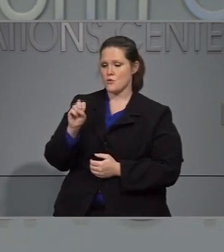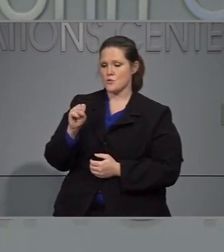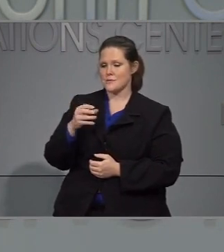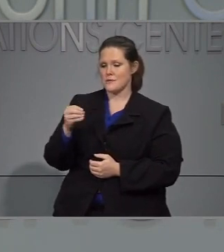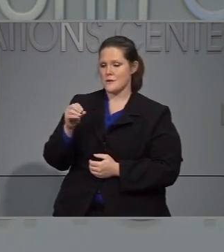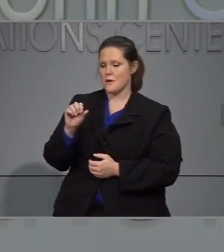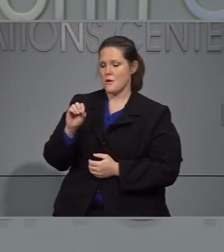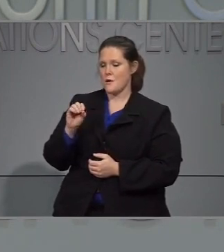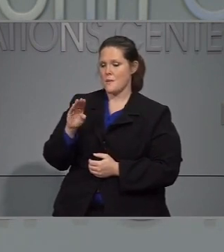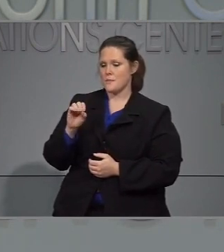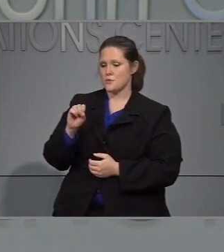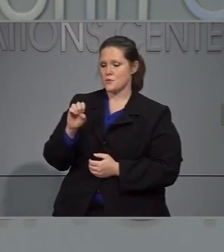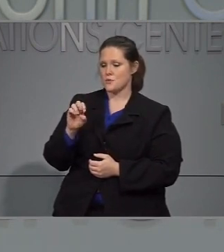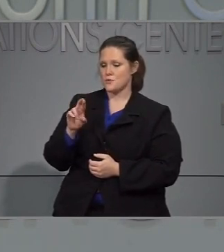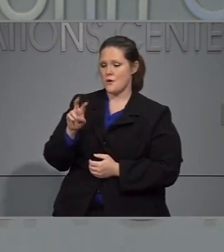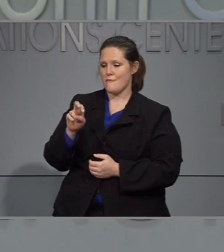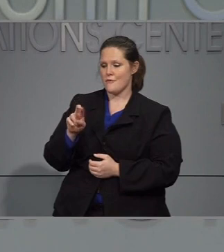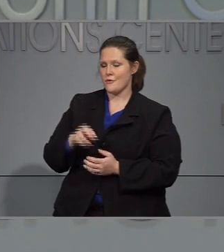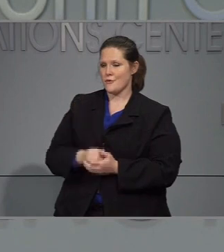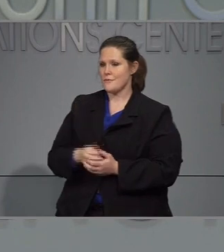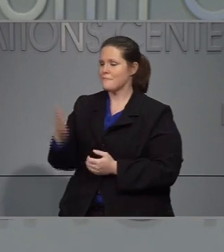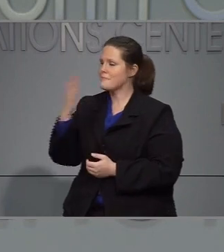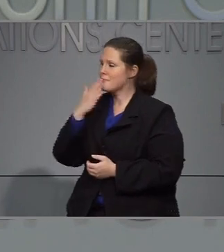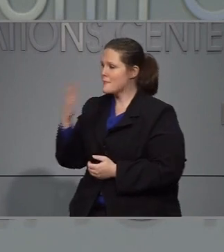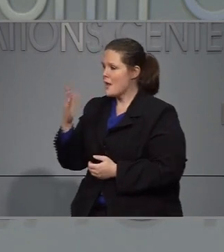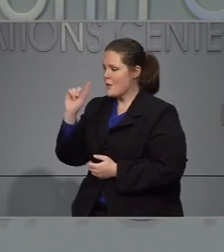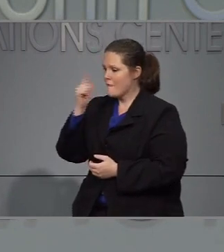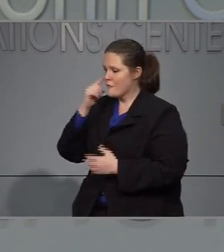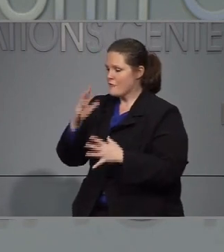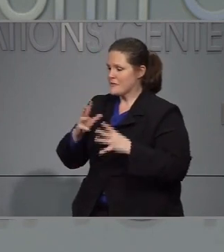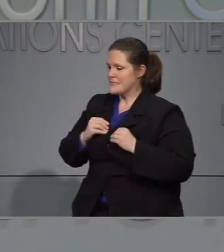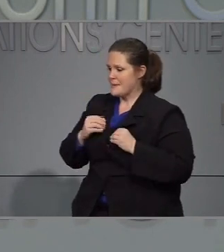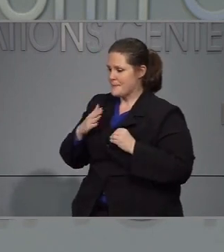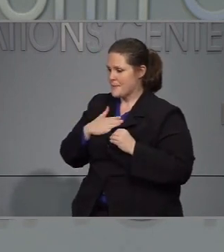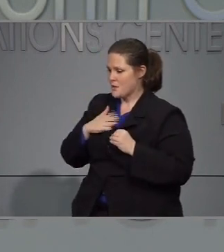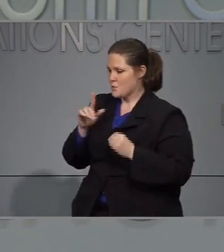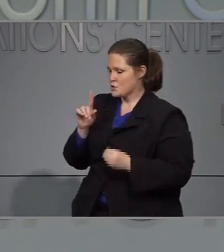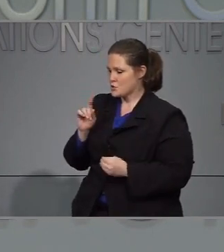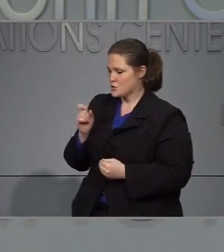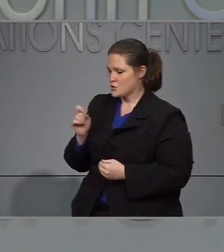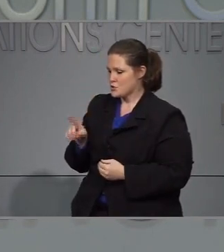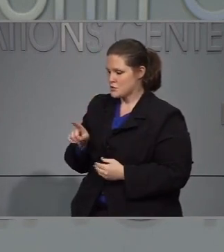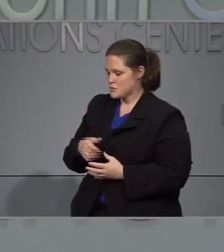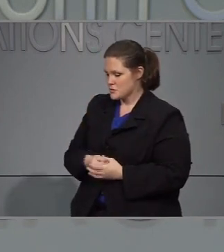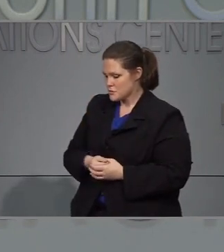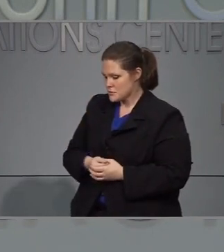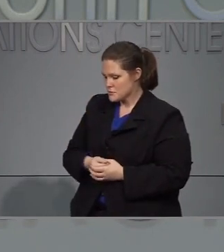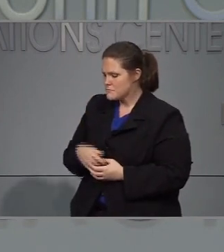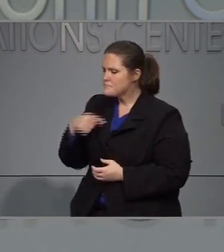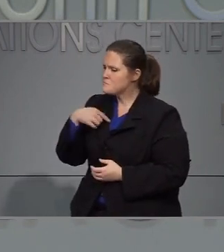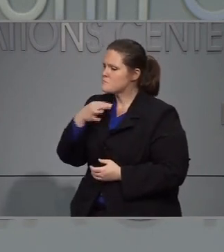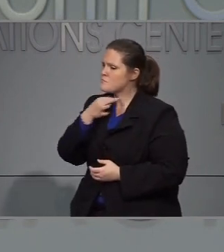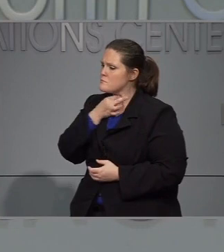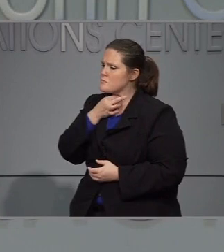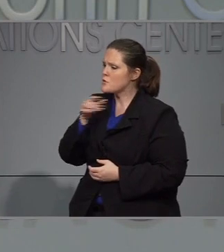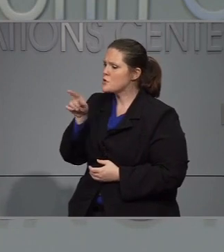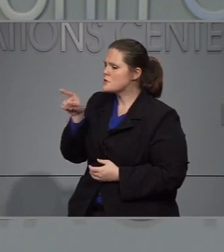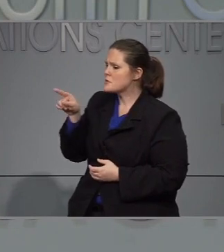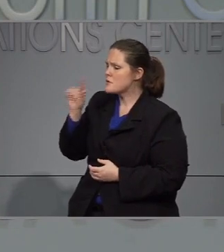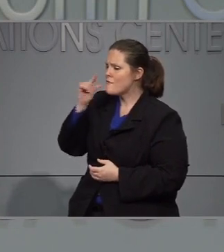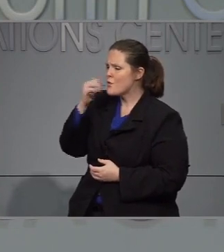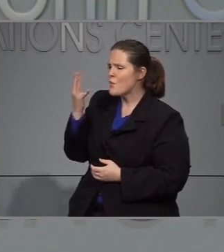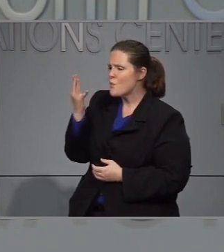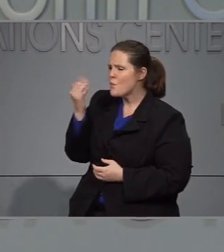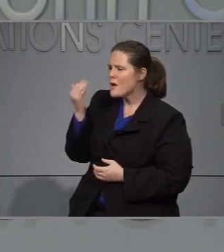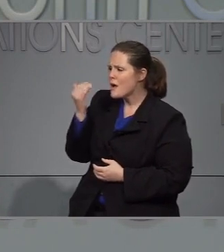Hi, thank you very much for taking my question. Governor Cooper, I'm wondering why you decided to